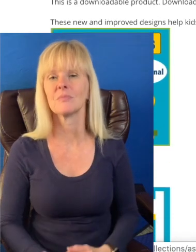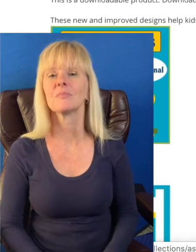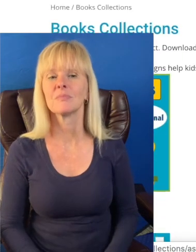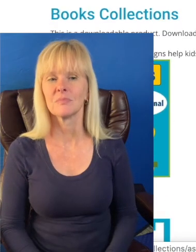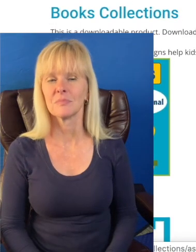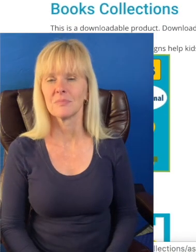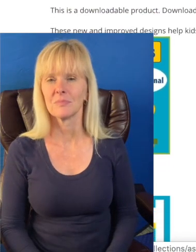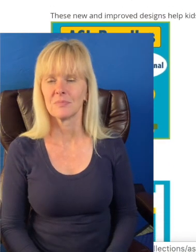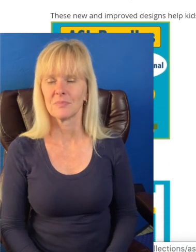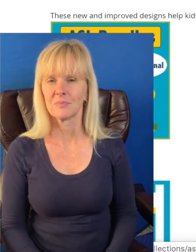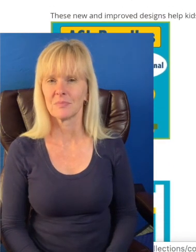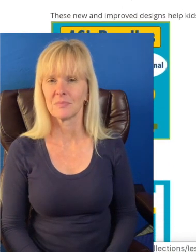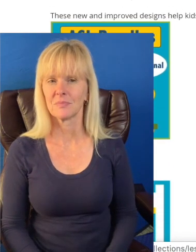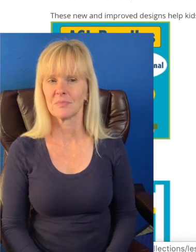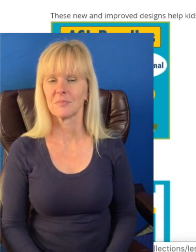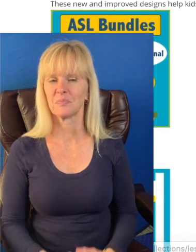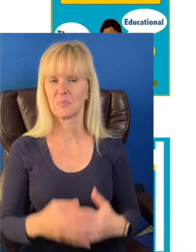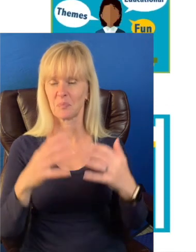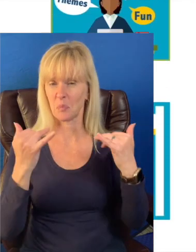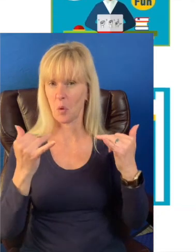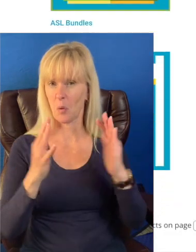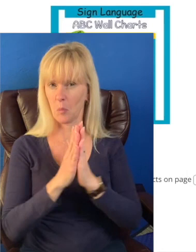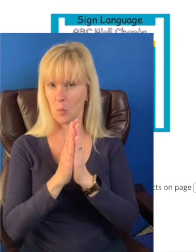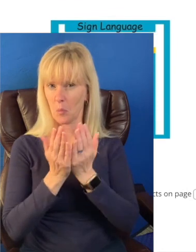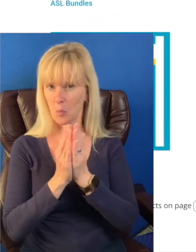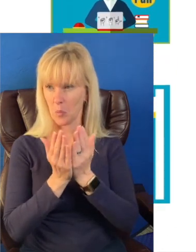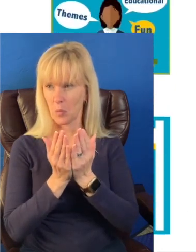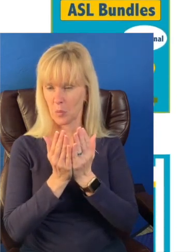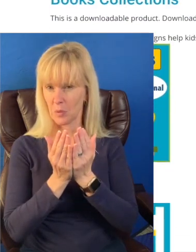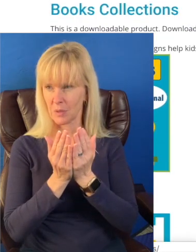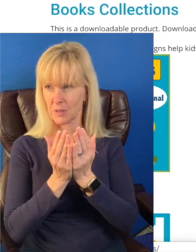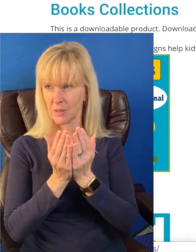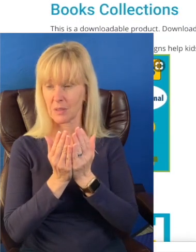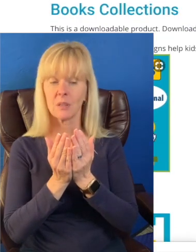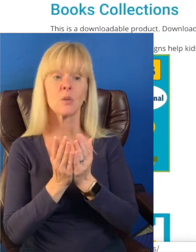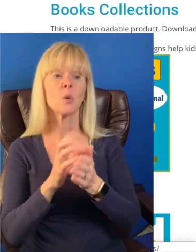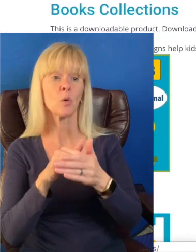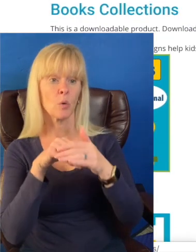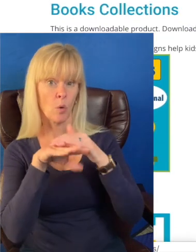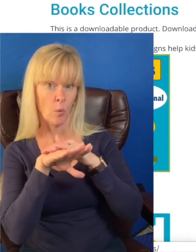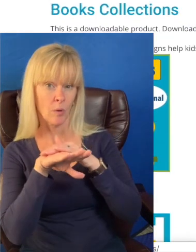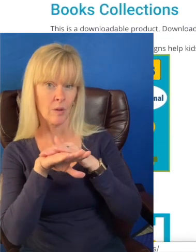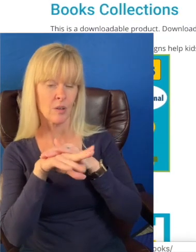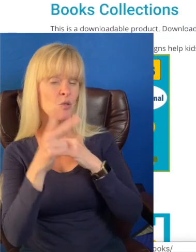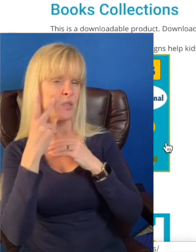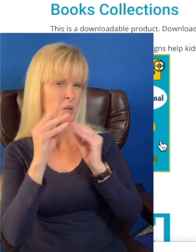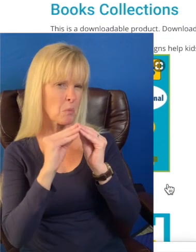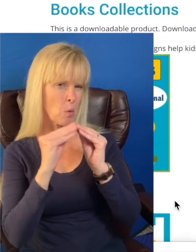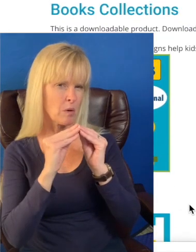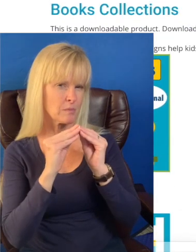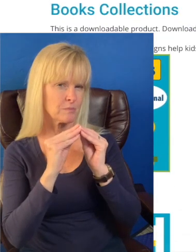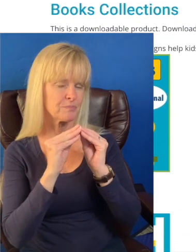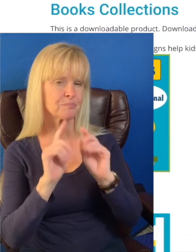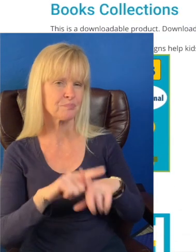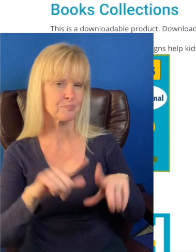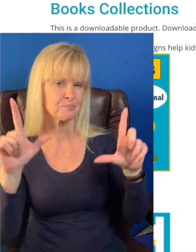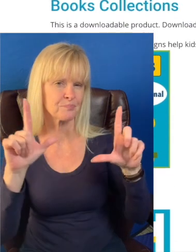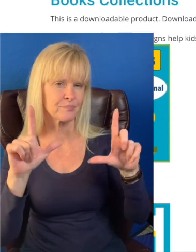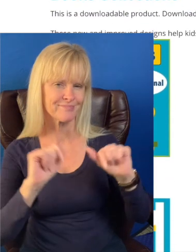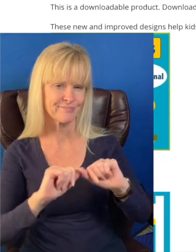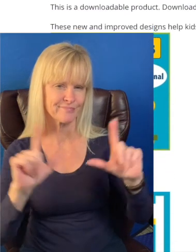like. So these are current book. Once you go in here, you'll see even